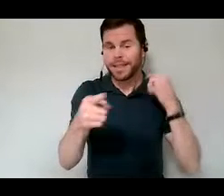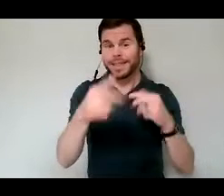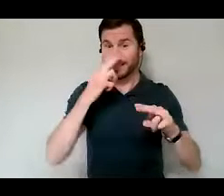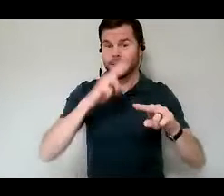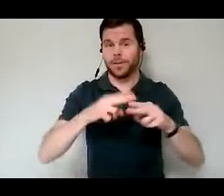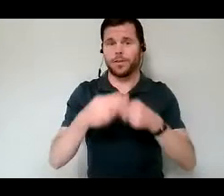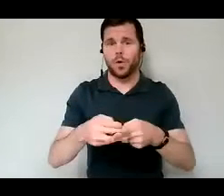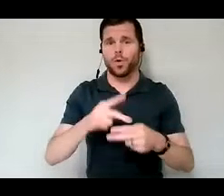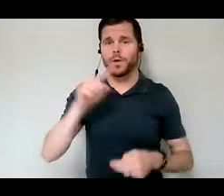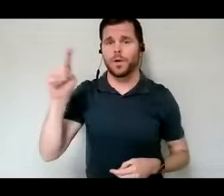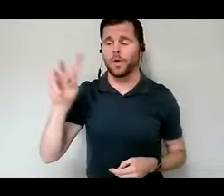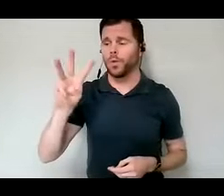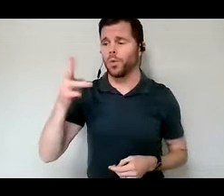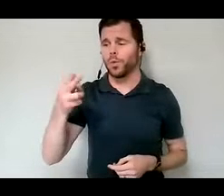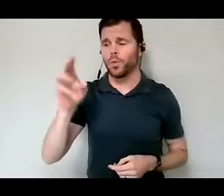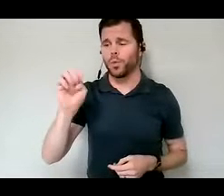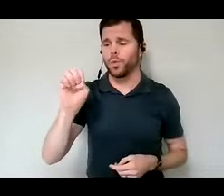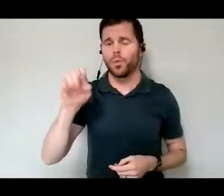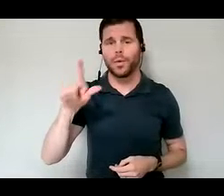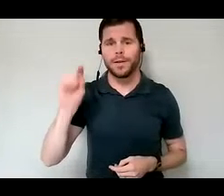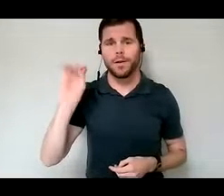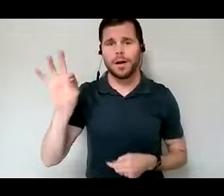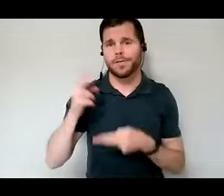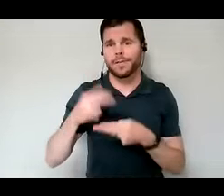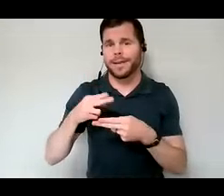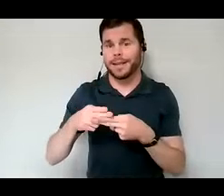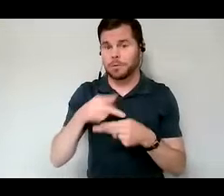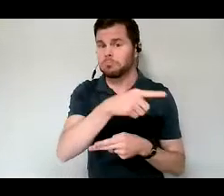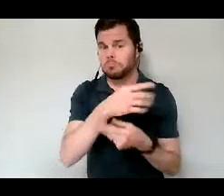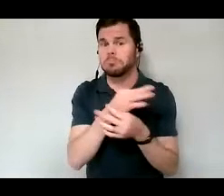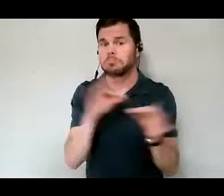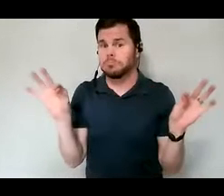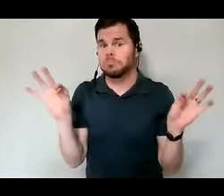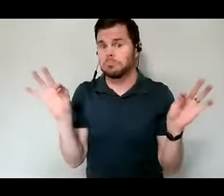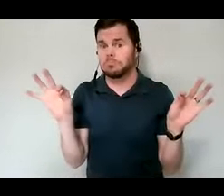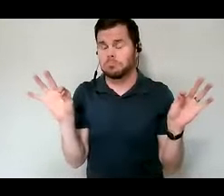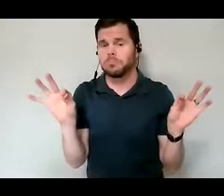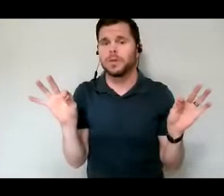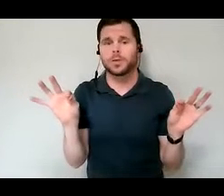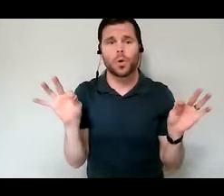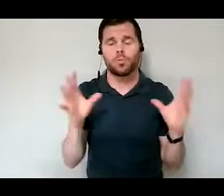the and it's free. So all you do is you just put the